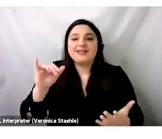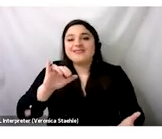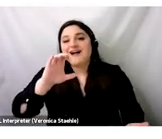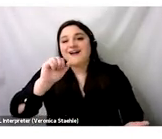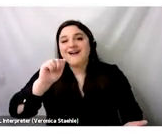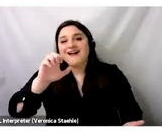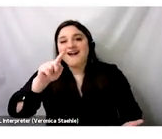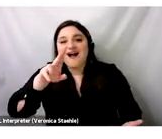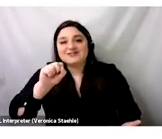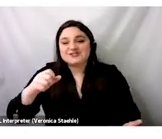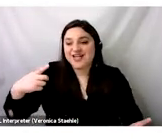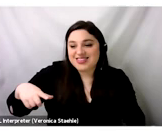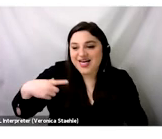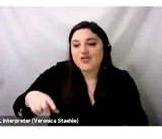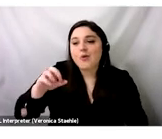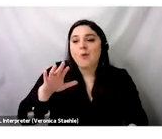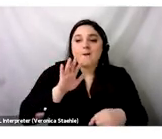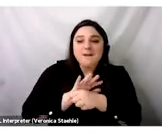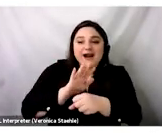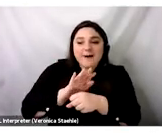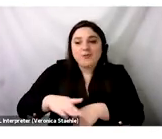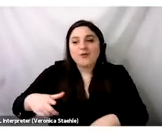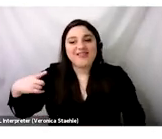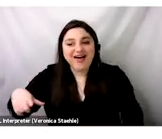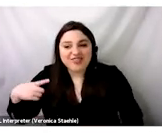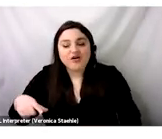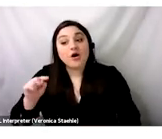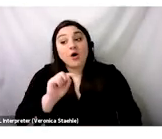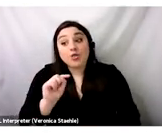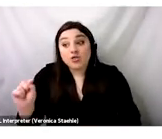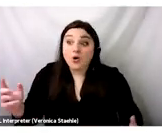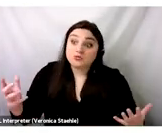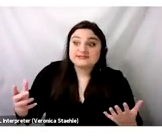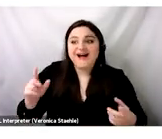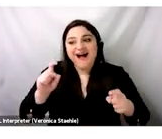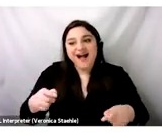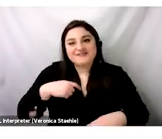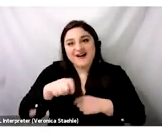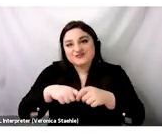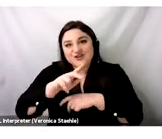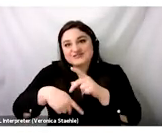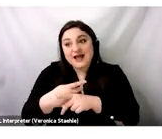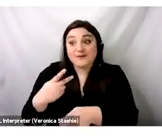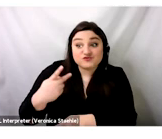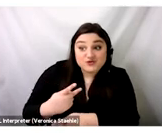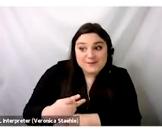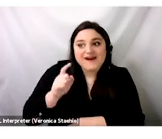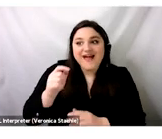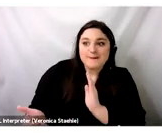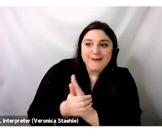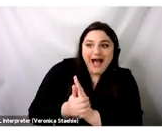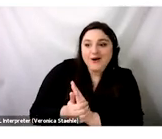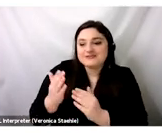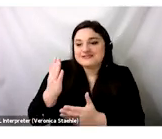like cactus leathers and pineapple leathers and stuff. It gets tricky too, right? Because those have to be treated or they have to be bound by something. And